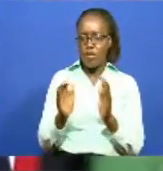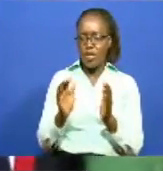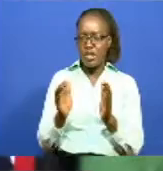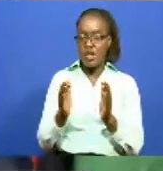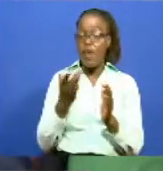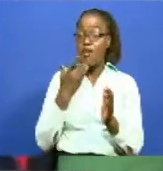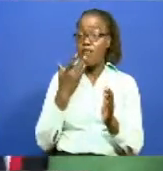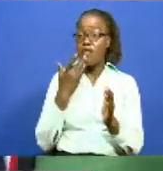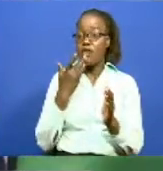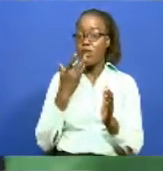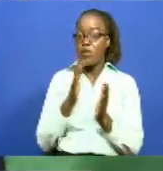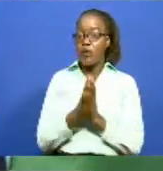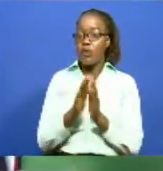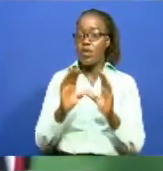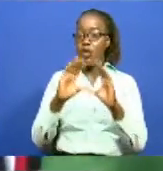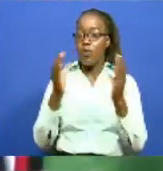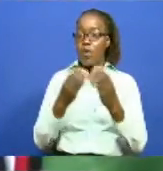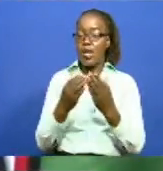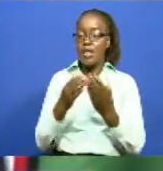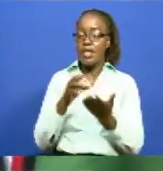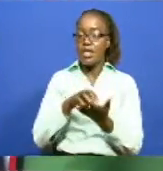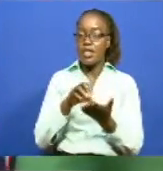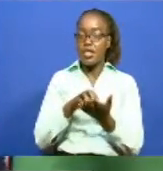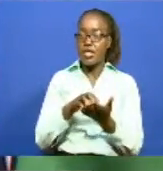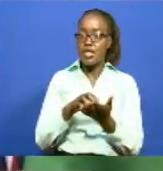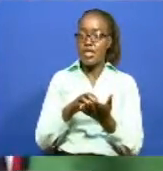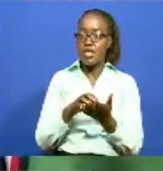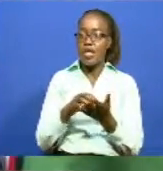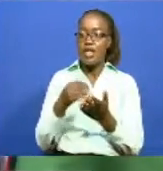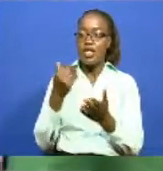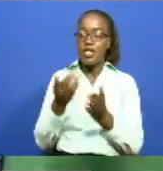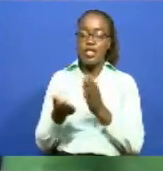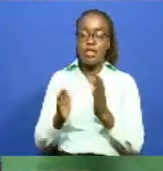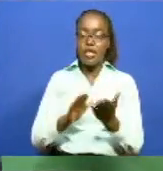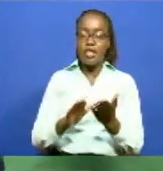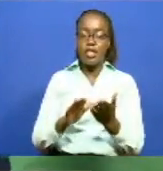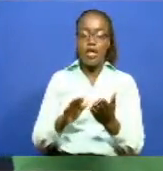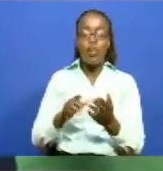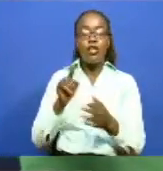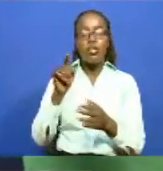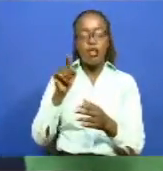favorably with a global case fatality ratio for the general population.